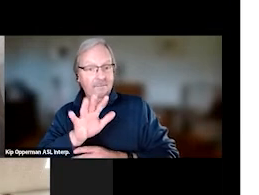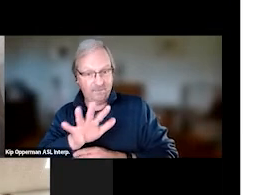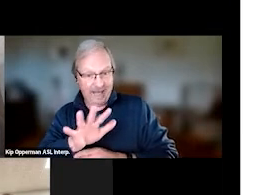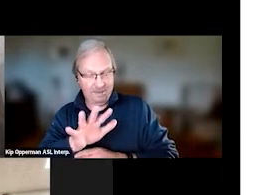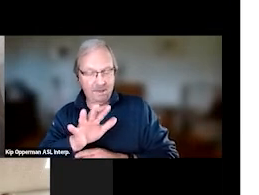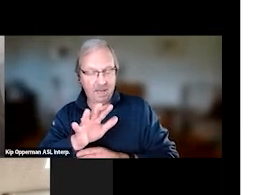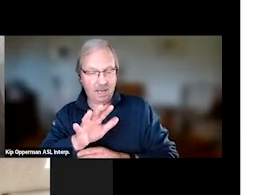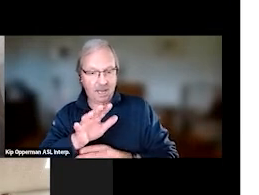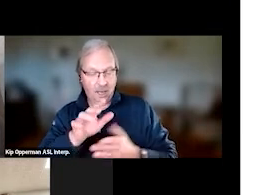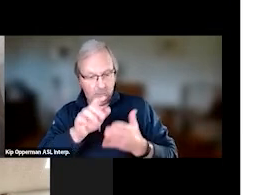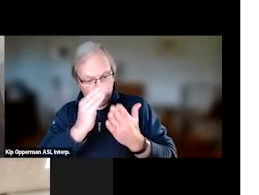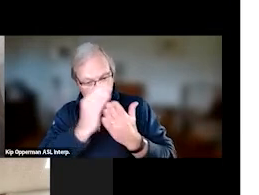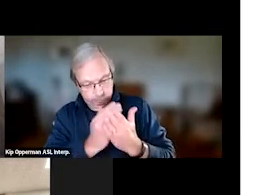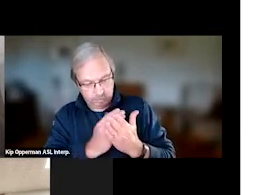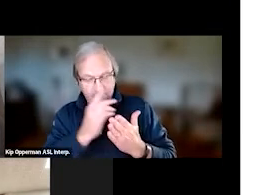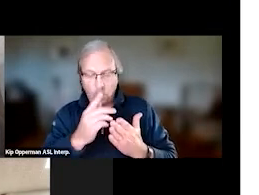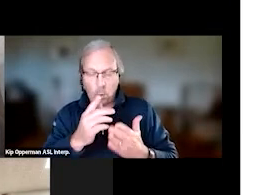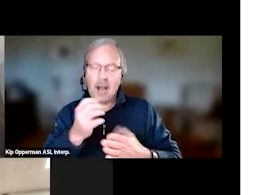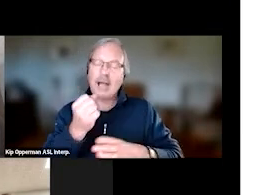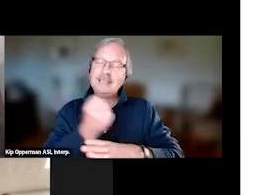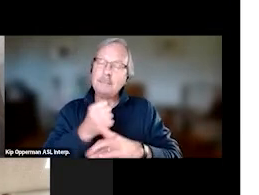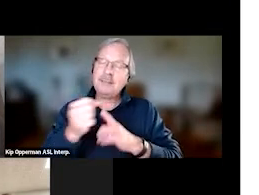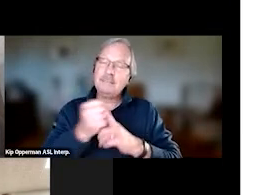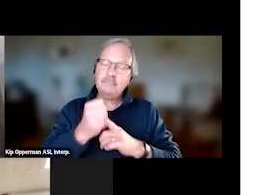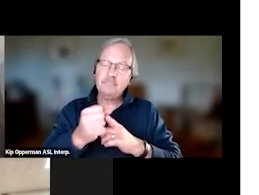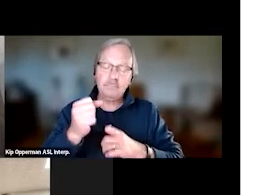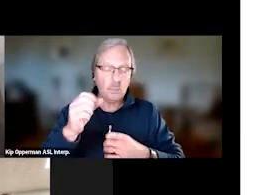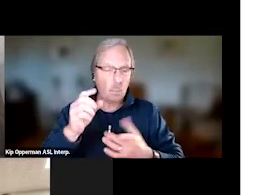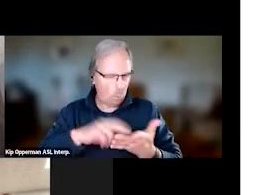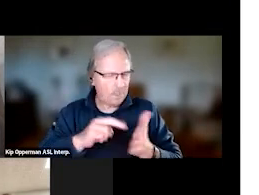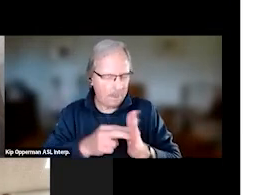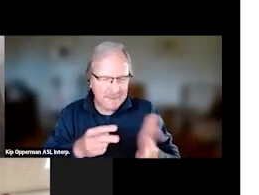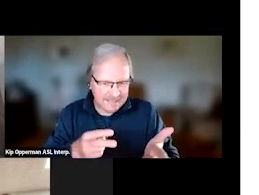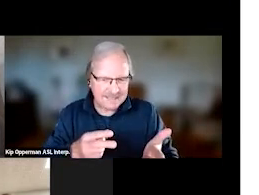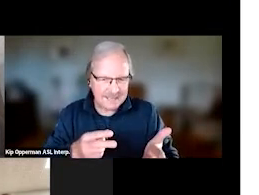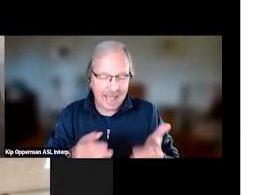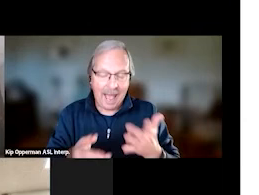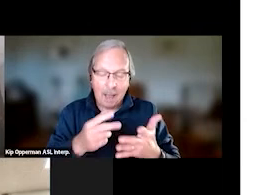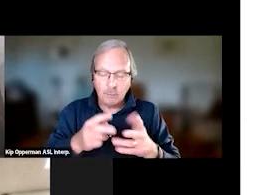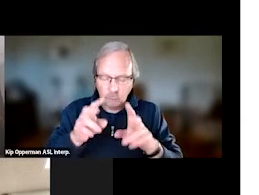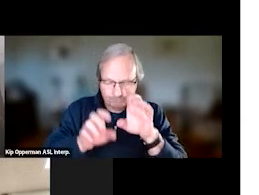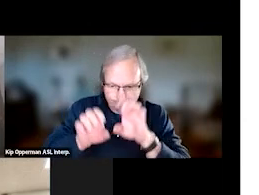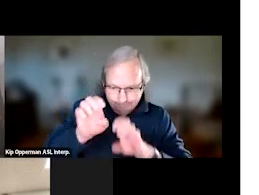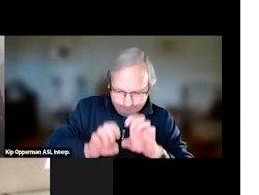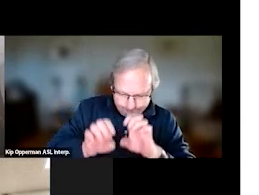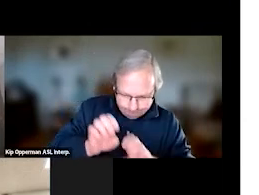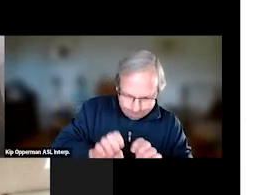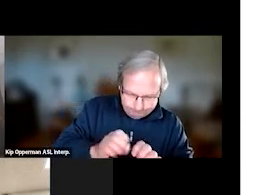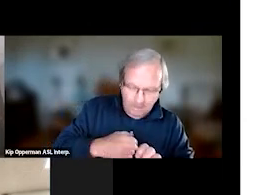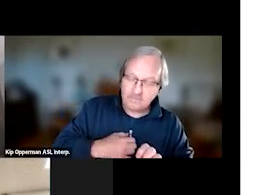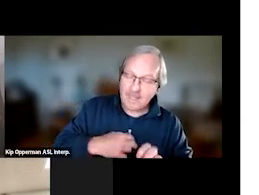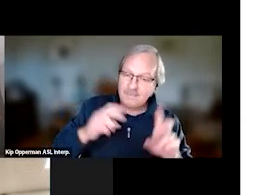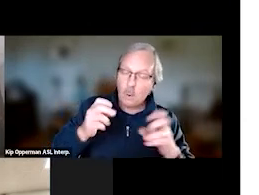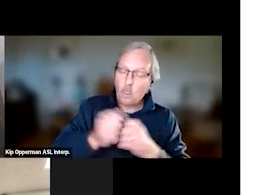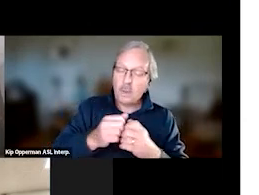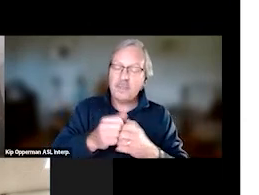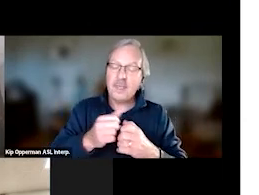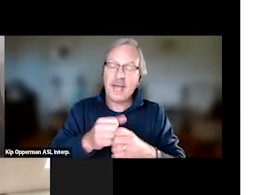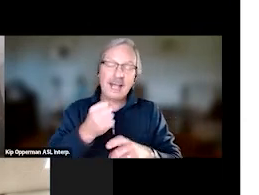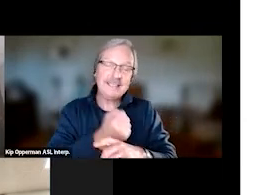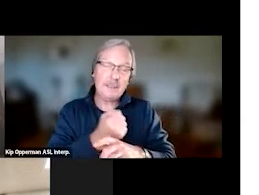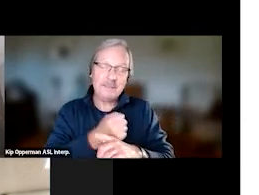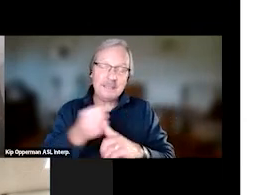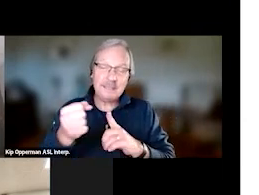use disorder, what that looks like, different ways of assessing individuals for do they have an issue with substance use disorder, whether it